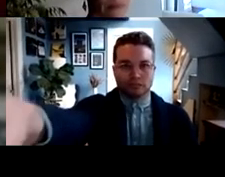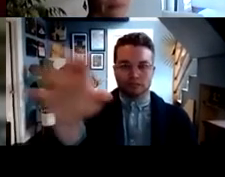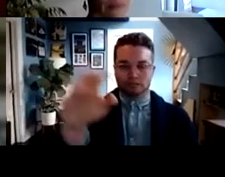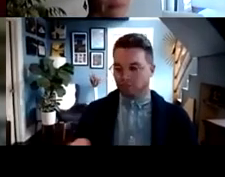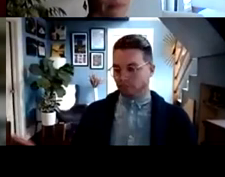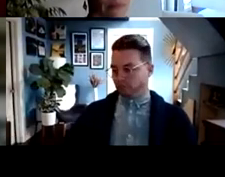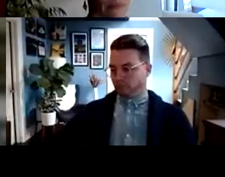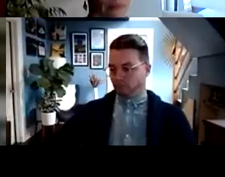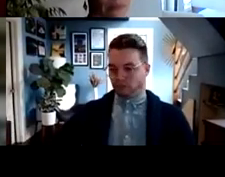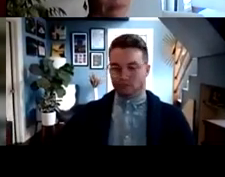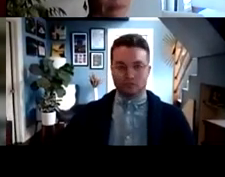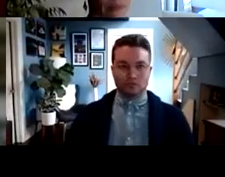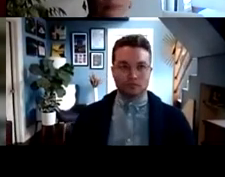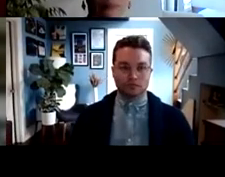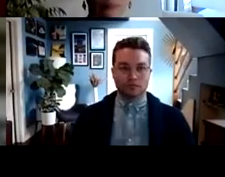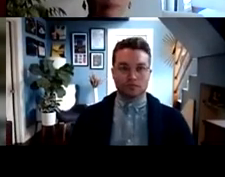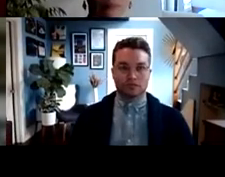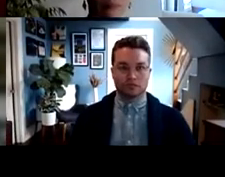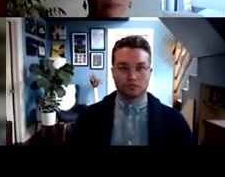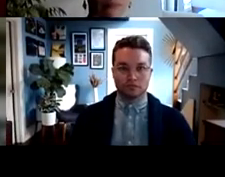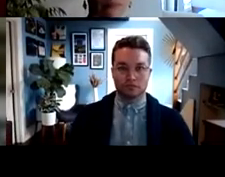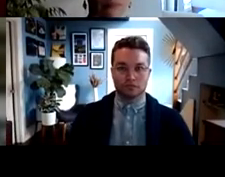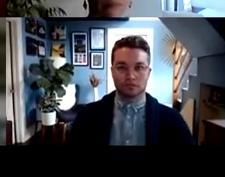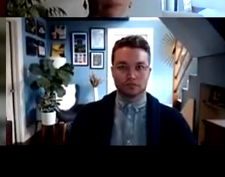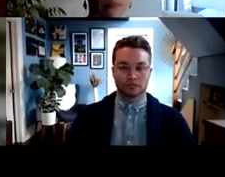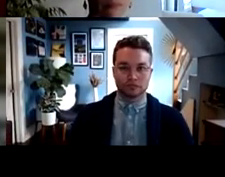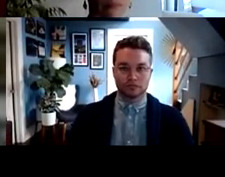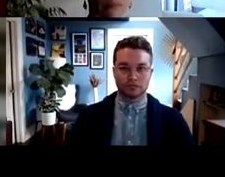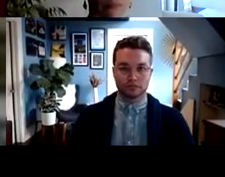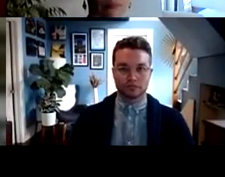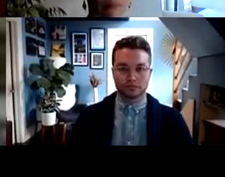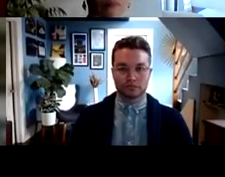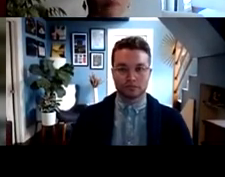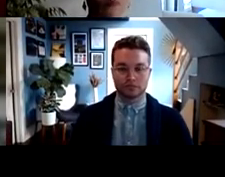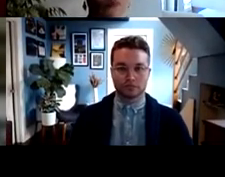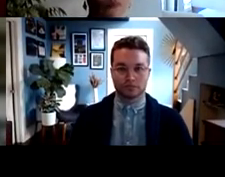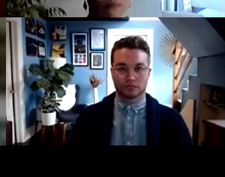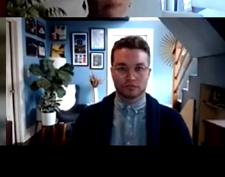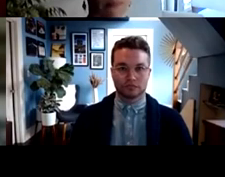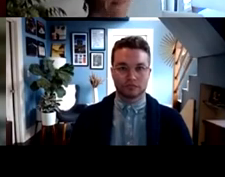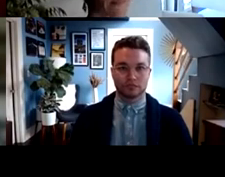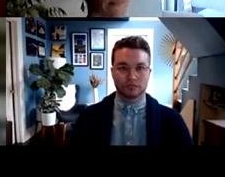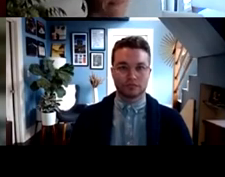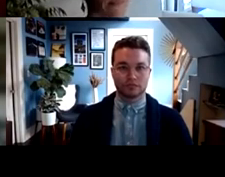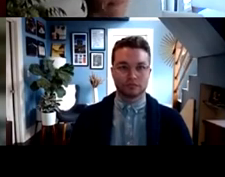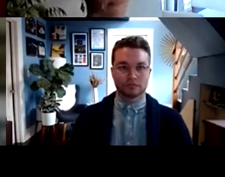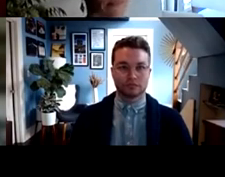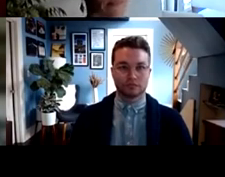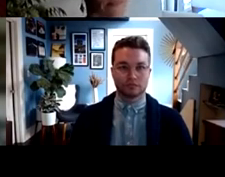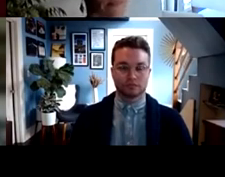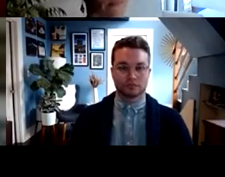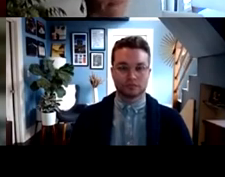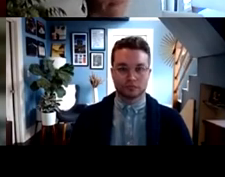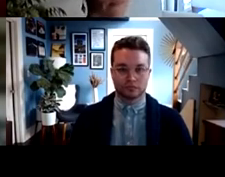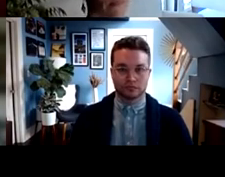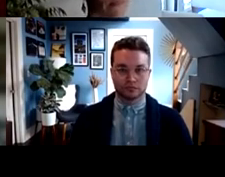for putting together minutes and also for public posting for those who would like to